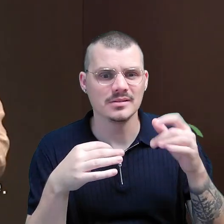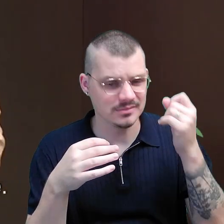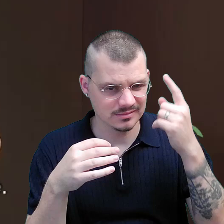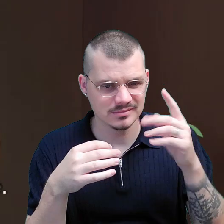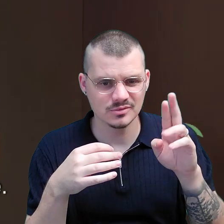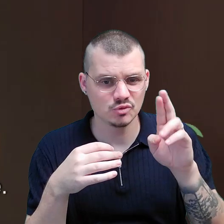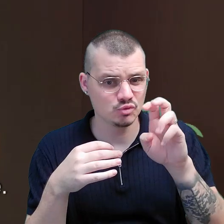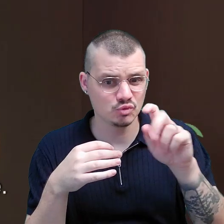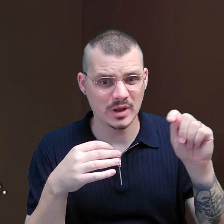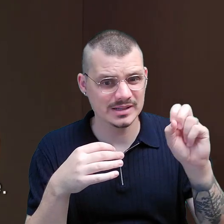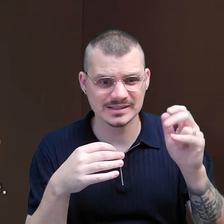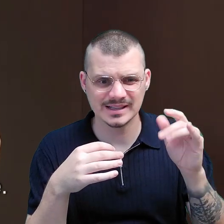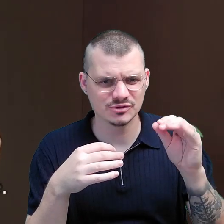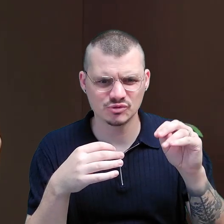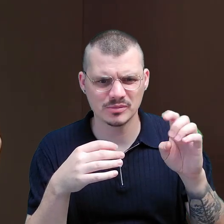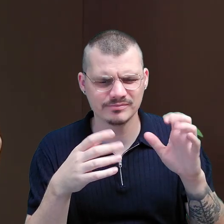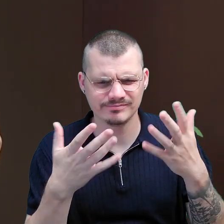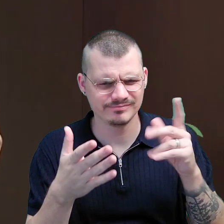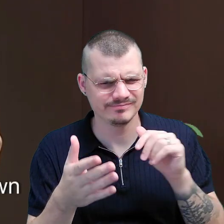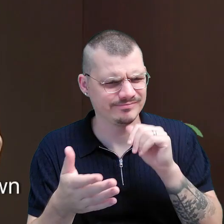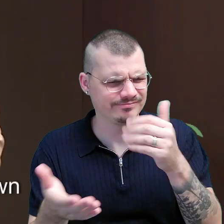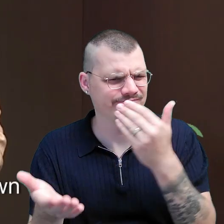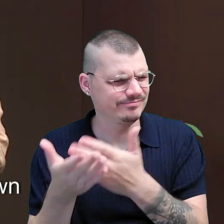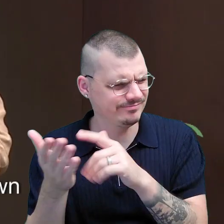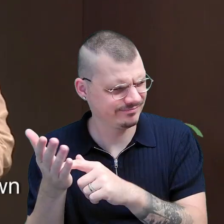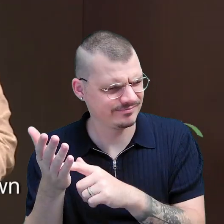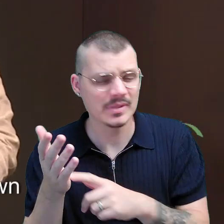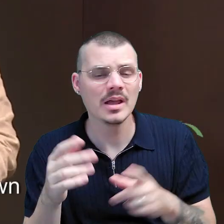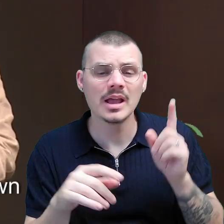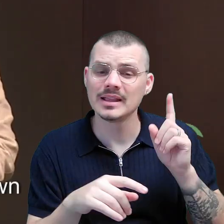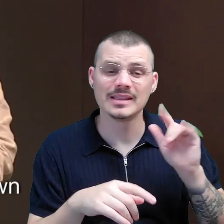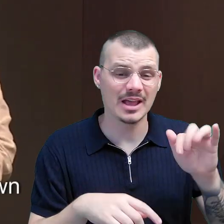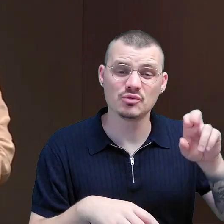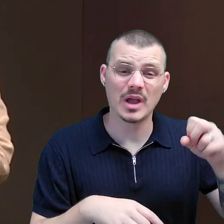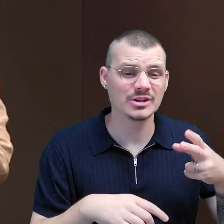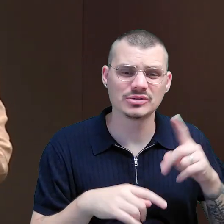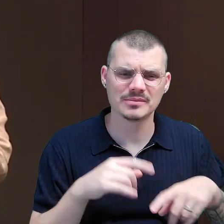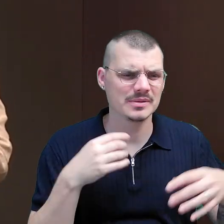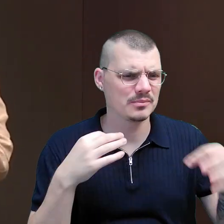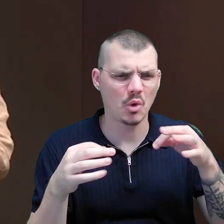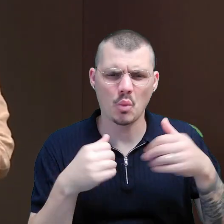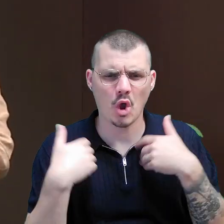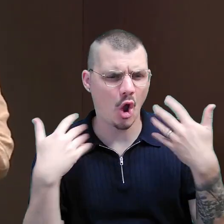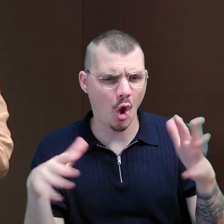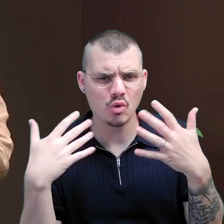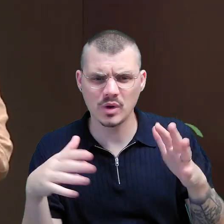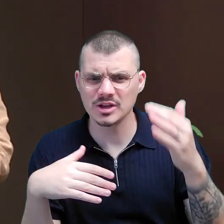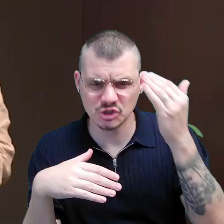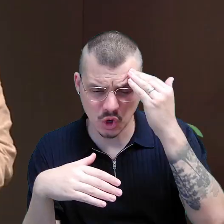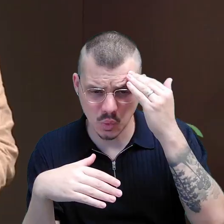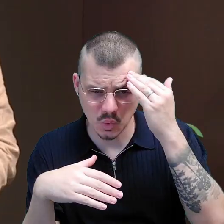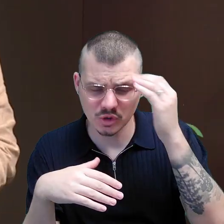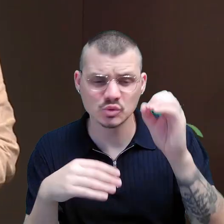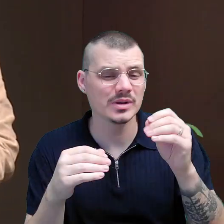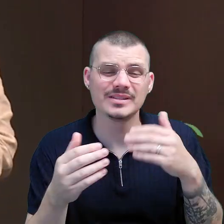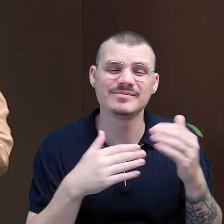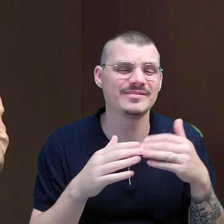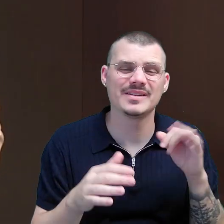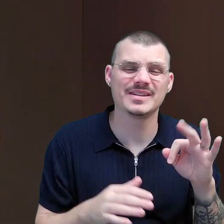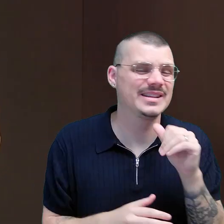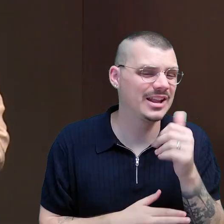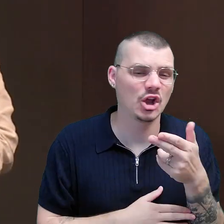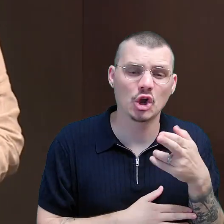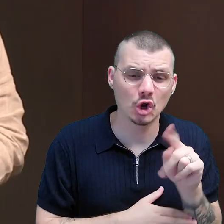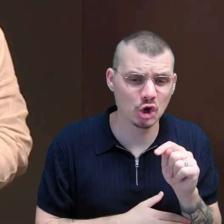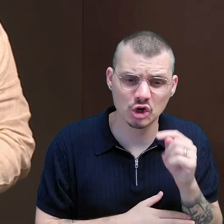disproven diagnosis of Rett syndrome. Couldn't be explained by anything known about her. So even if it didn't hurt, even